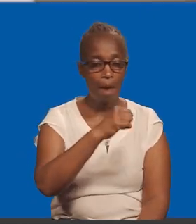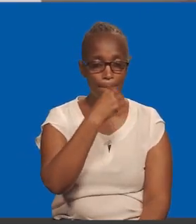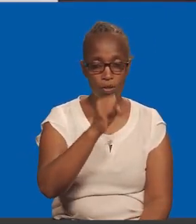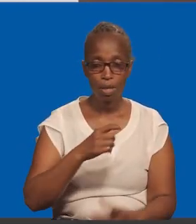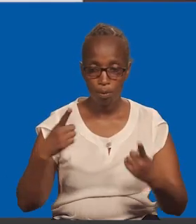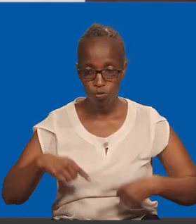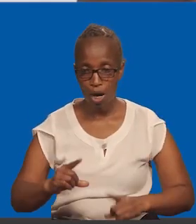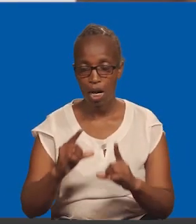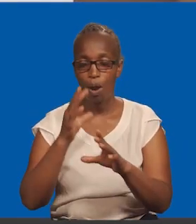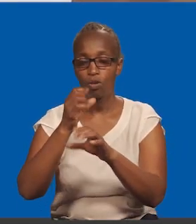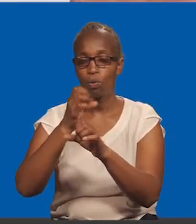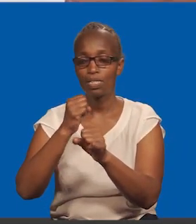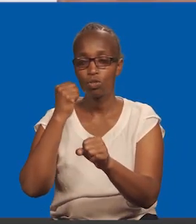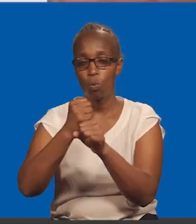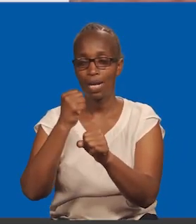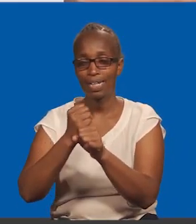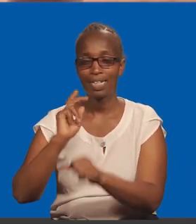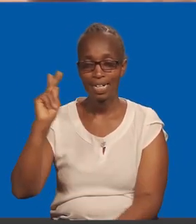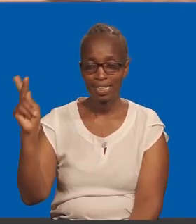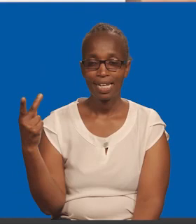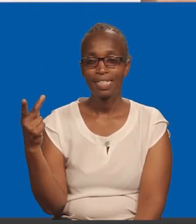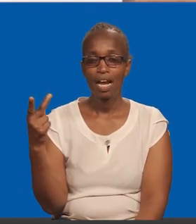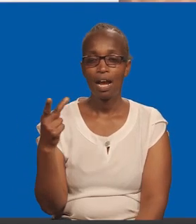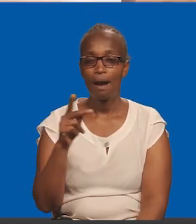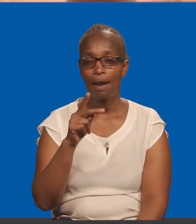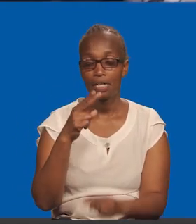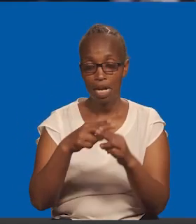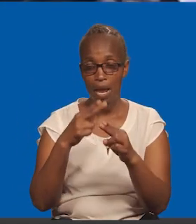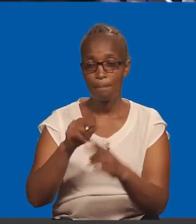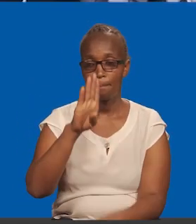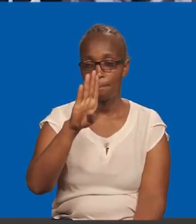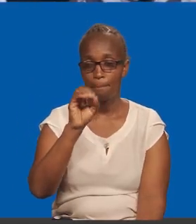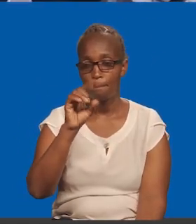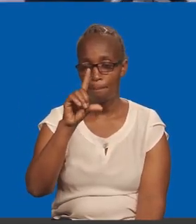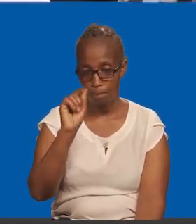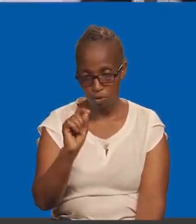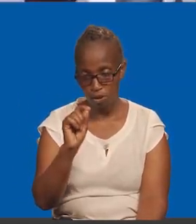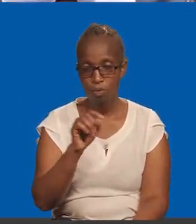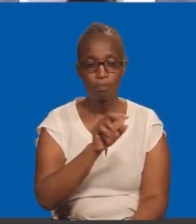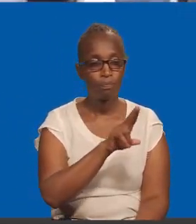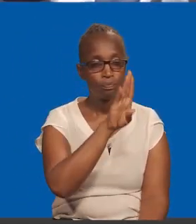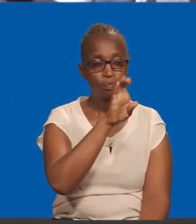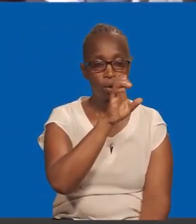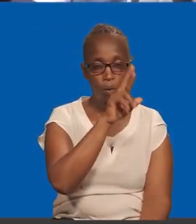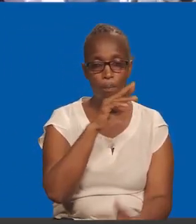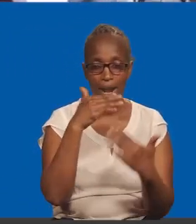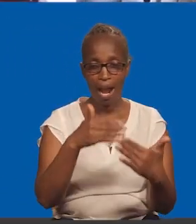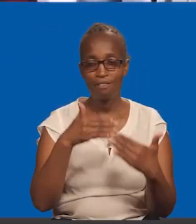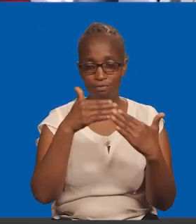regulations. We can't allow a company working illegally in Kenya, which is Bolt, yes, to Uber, that has given